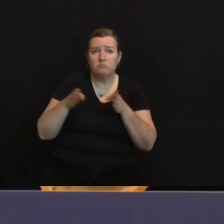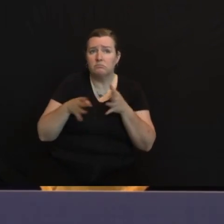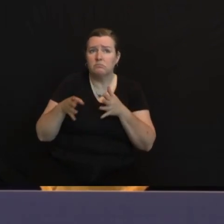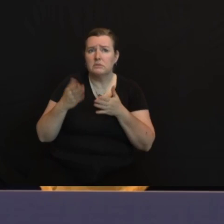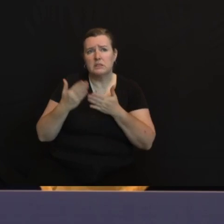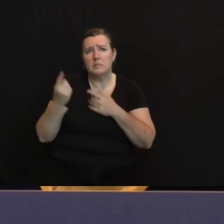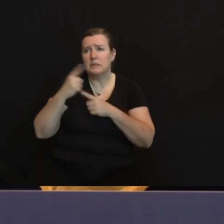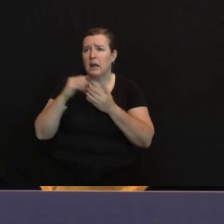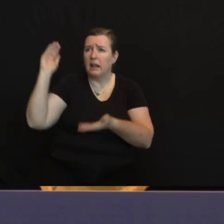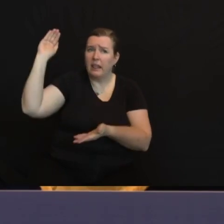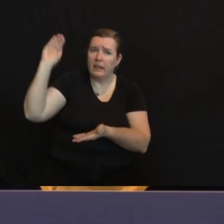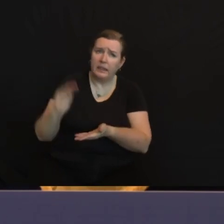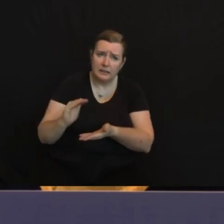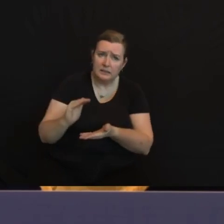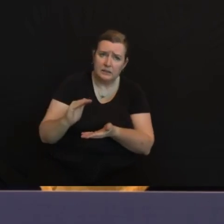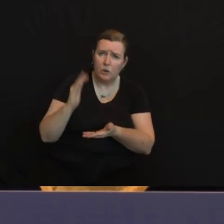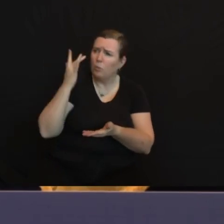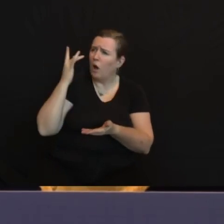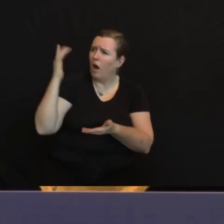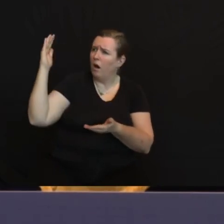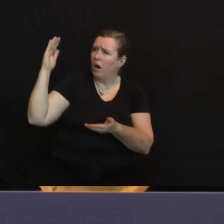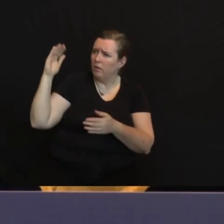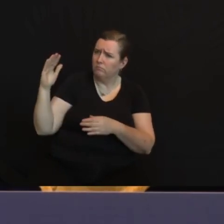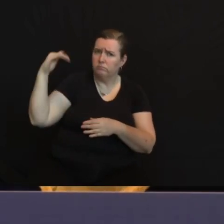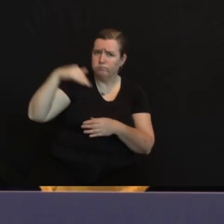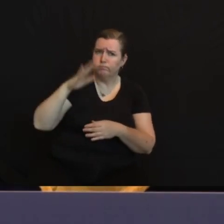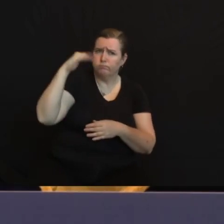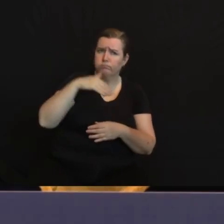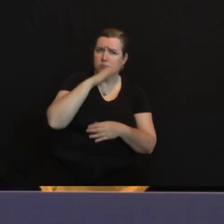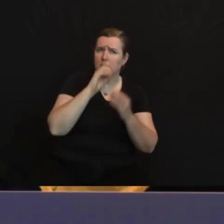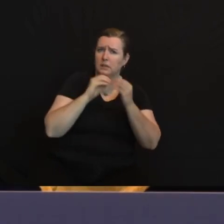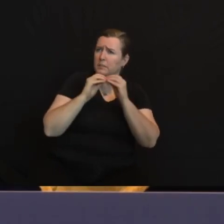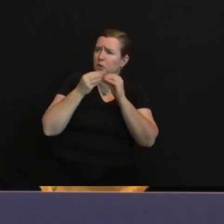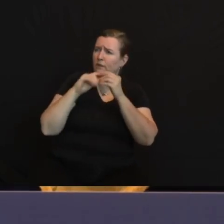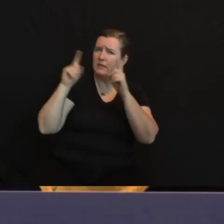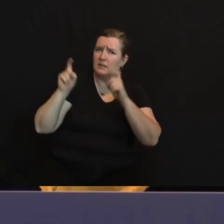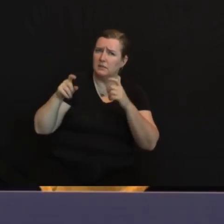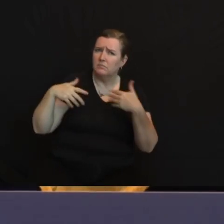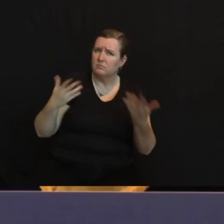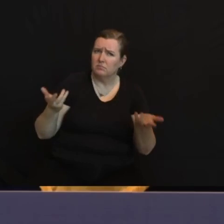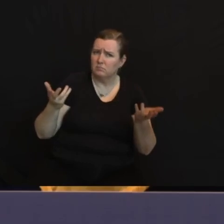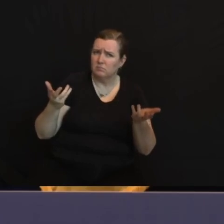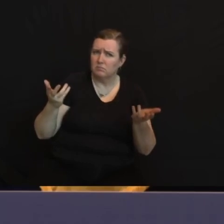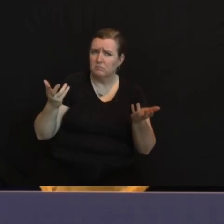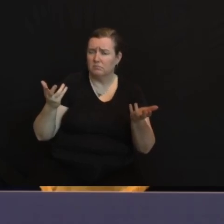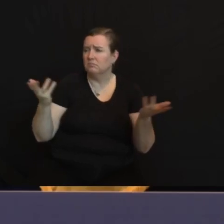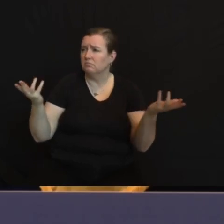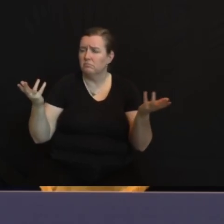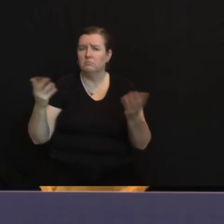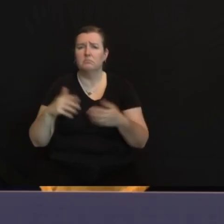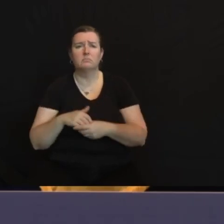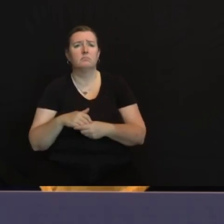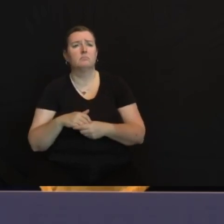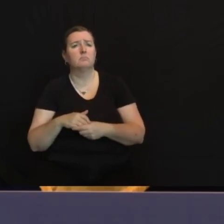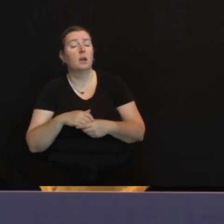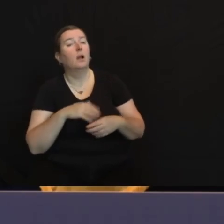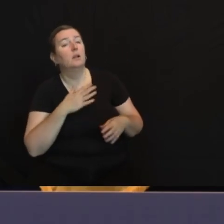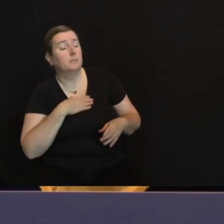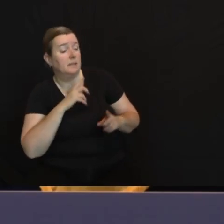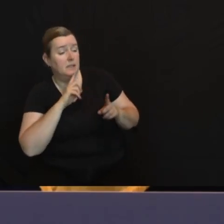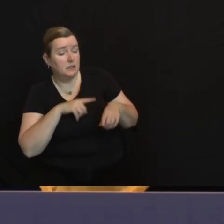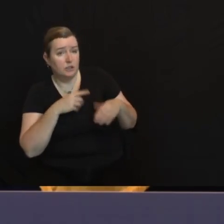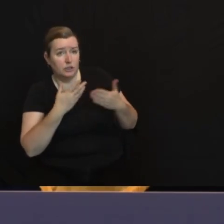there moves being taken to make sure that that number is consistent? Thank you. Thank you. I've answered it this way. I think these are largely